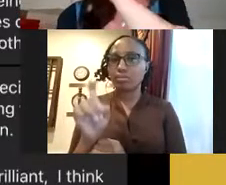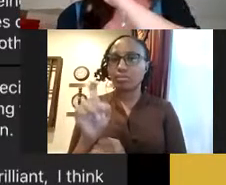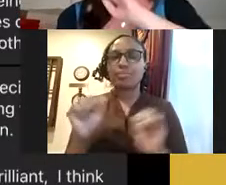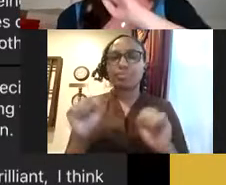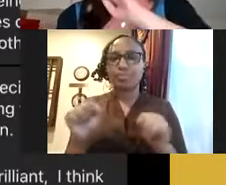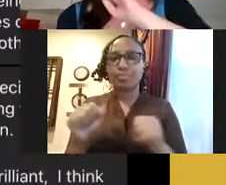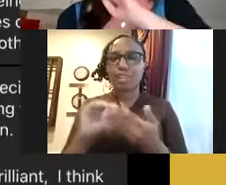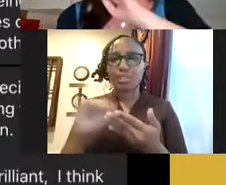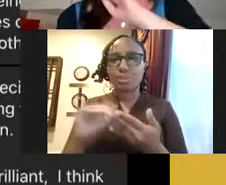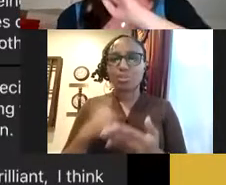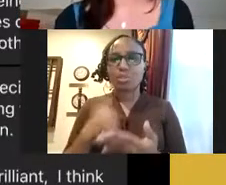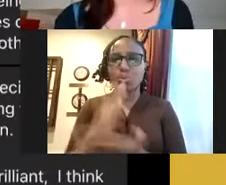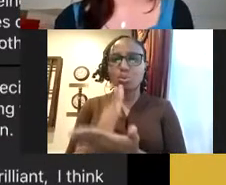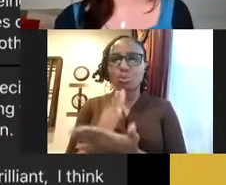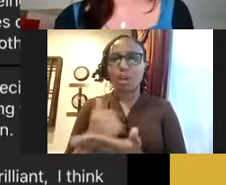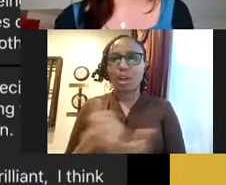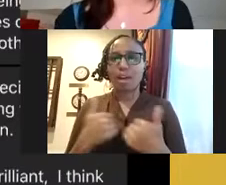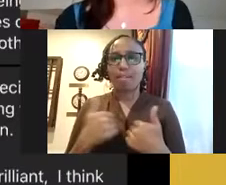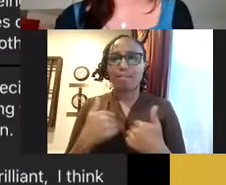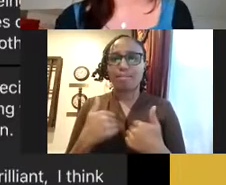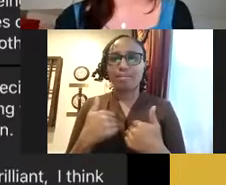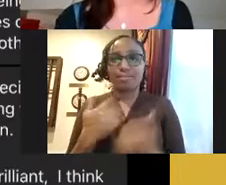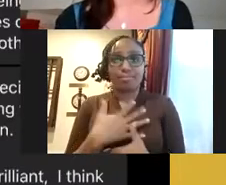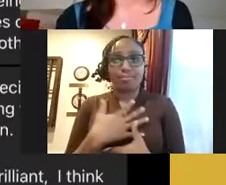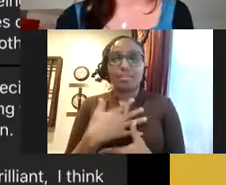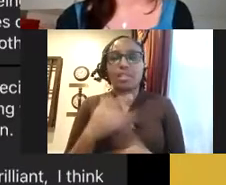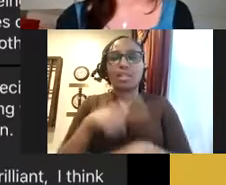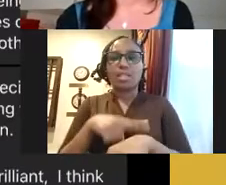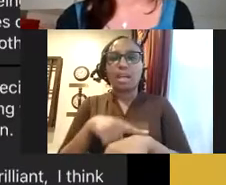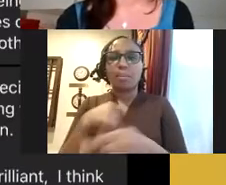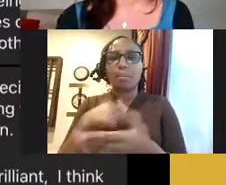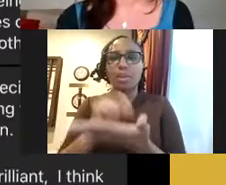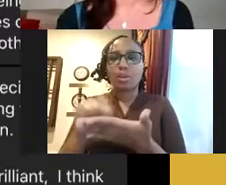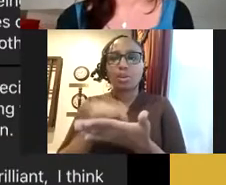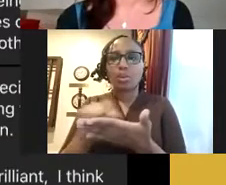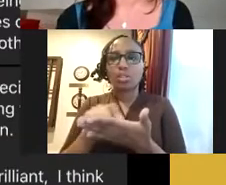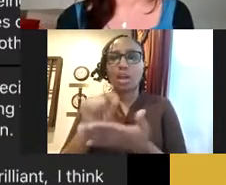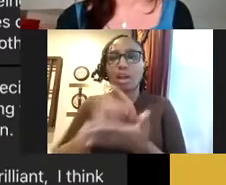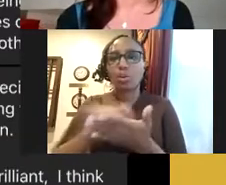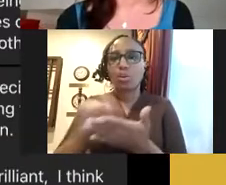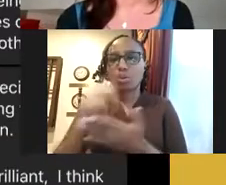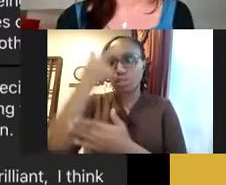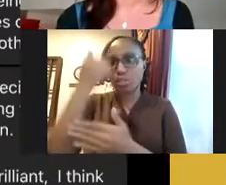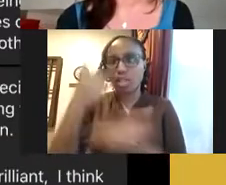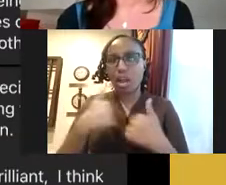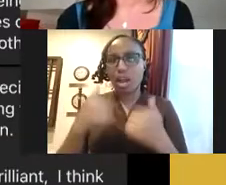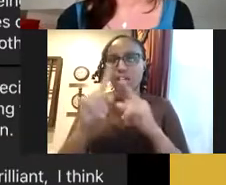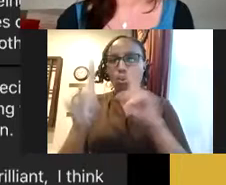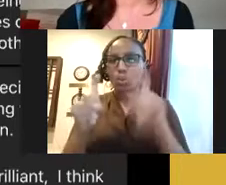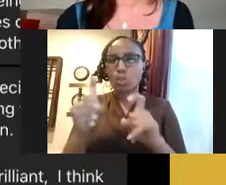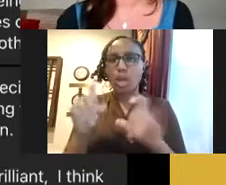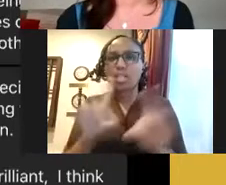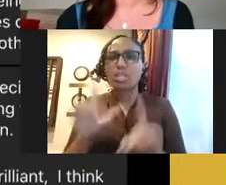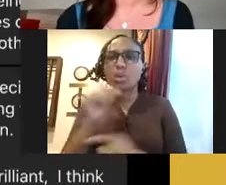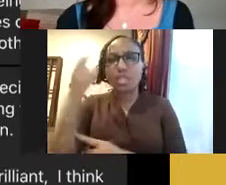I definitely have. When I wrote The Havoc of Choice, I wrote it because I had questions. I didn't really think about